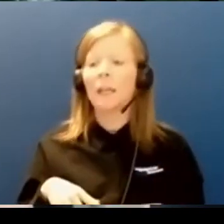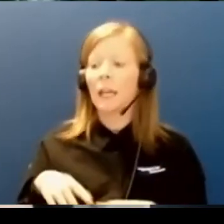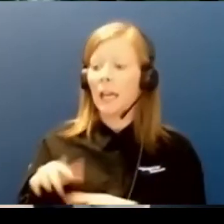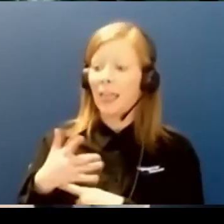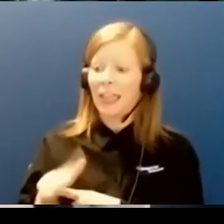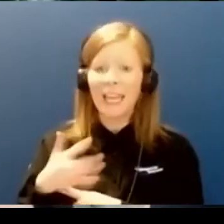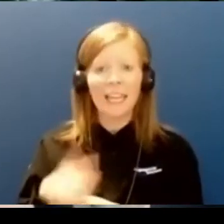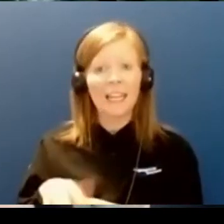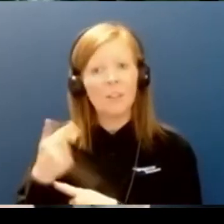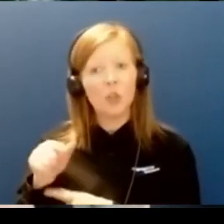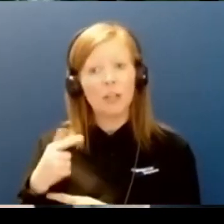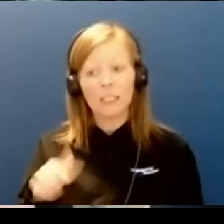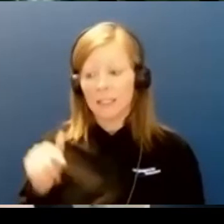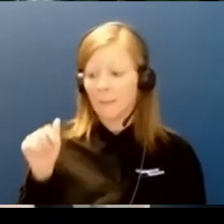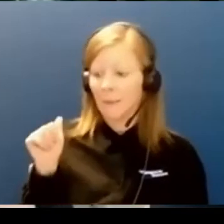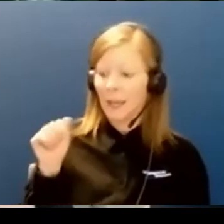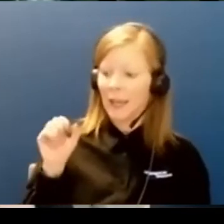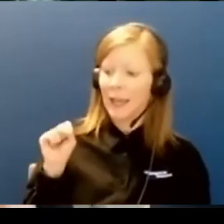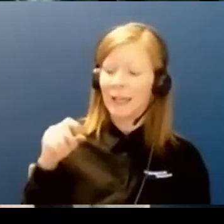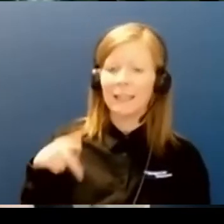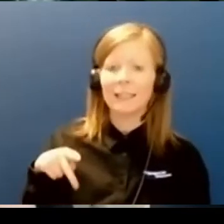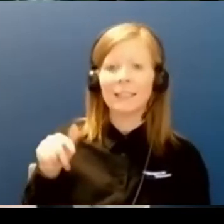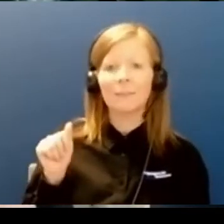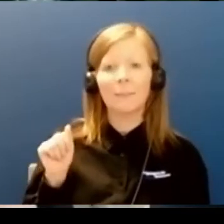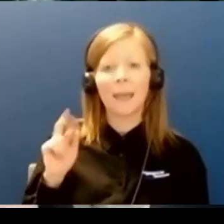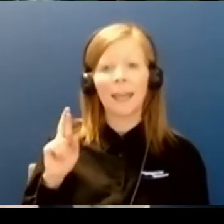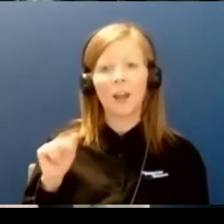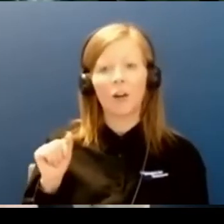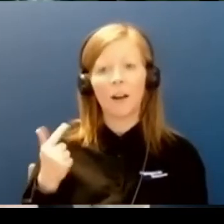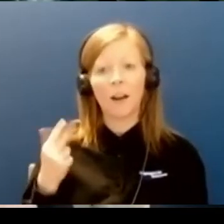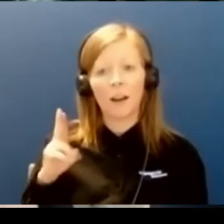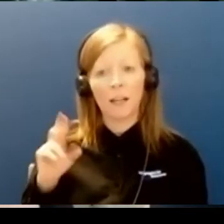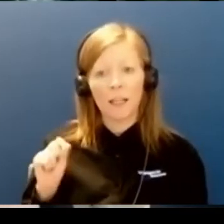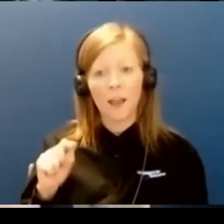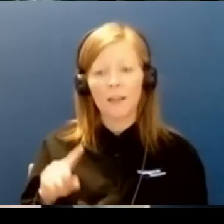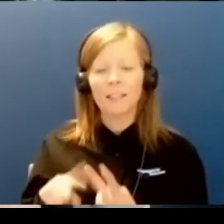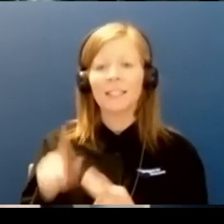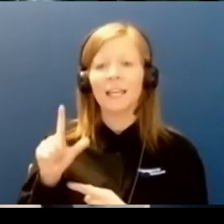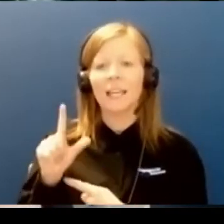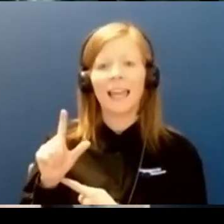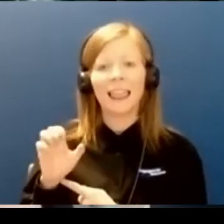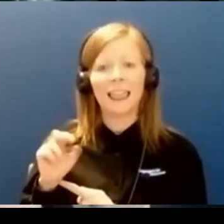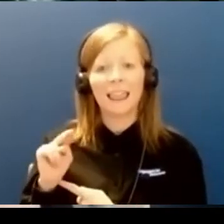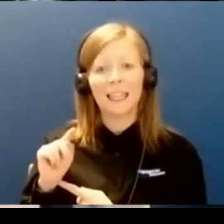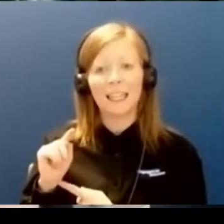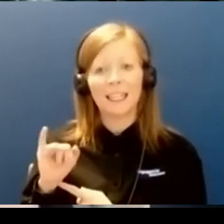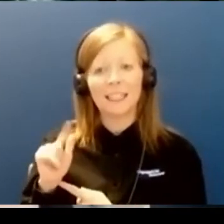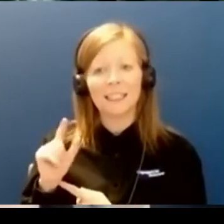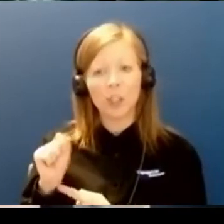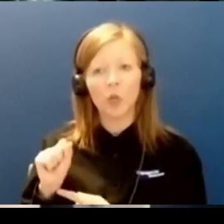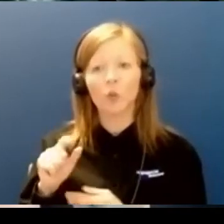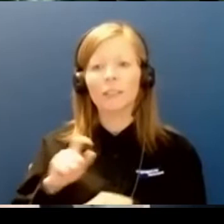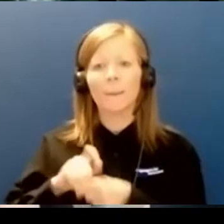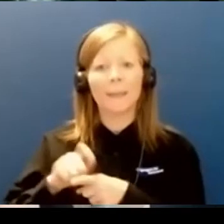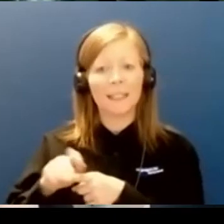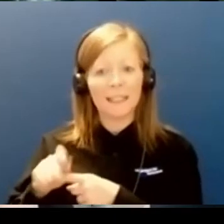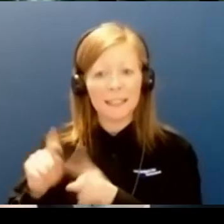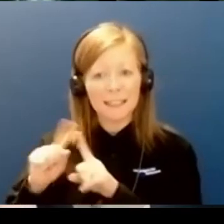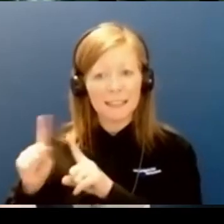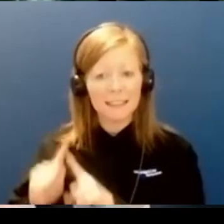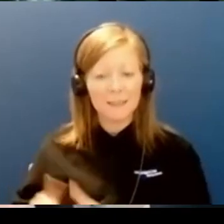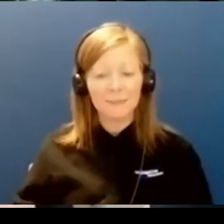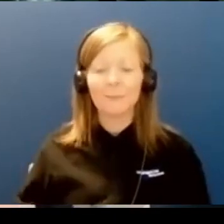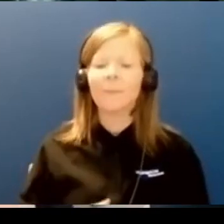greens, asparagus, it's good sources of iron, lentils, beans as well.